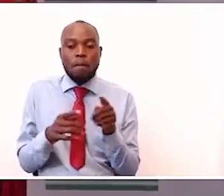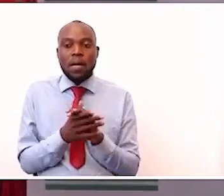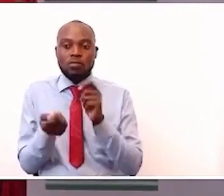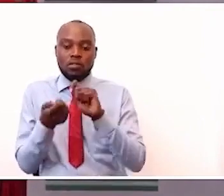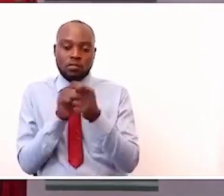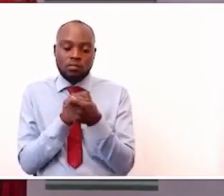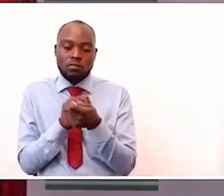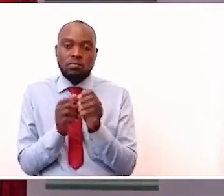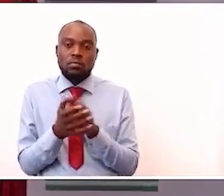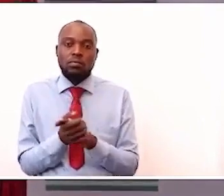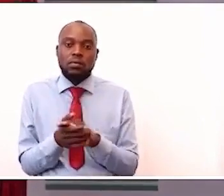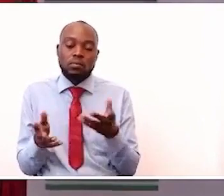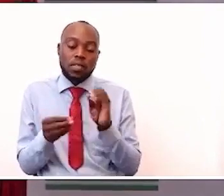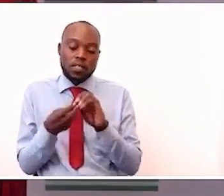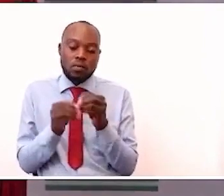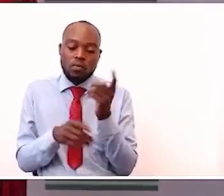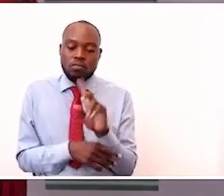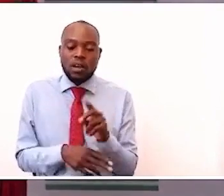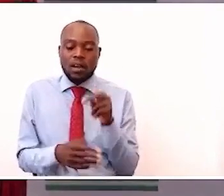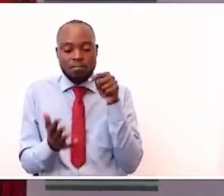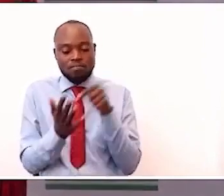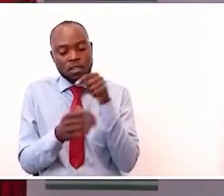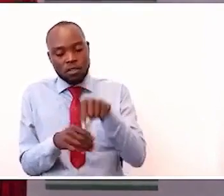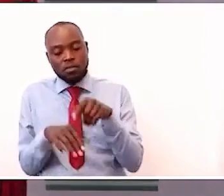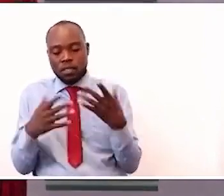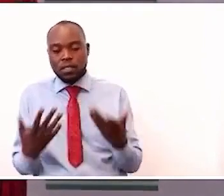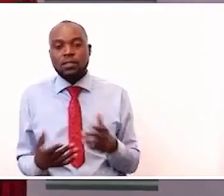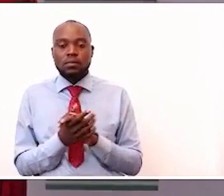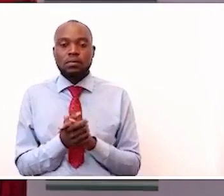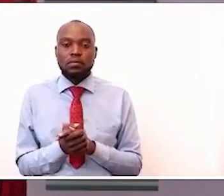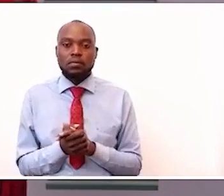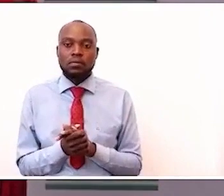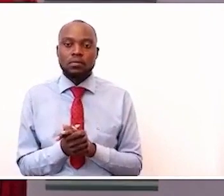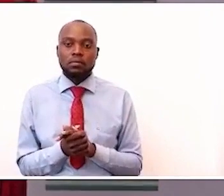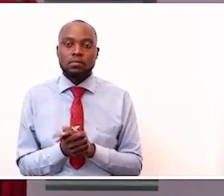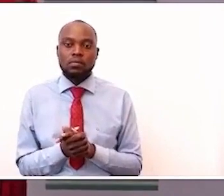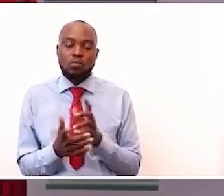transformation, what we are not doing at this point. So